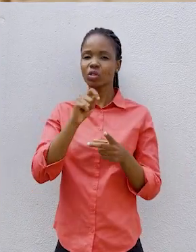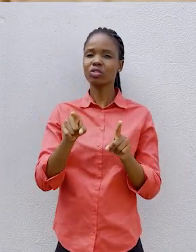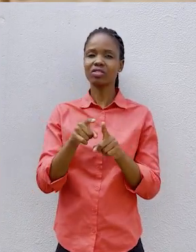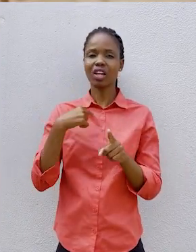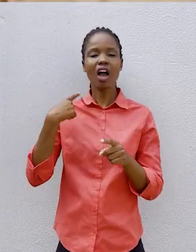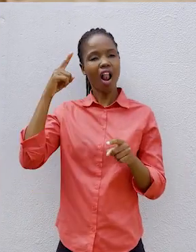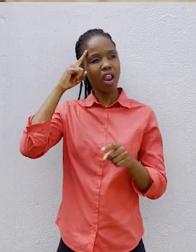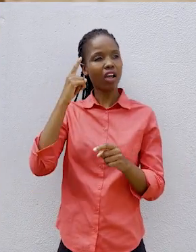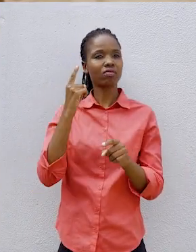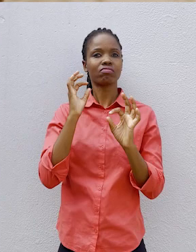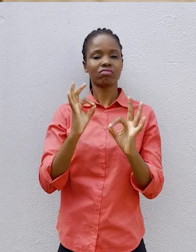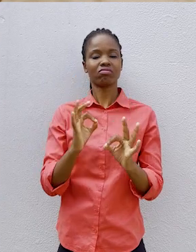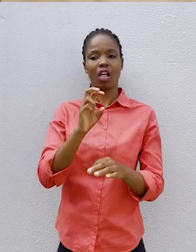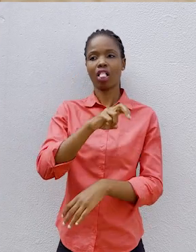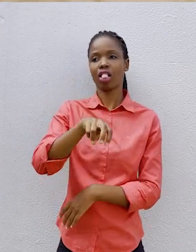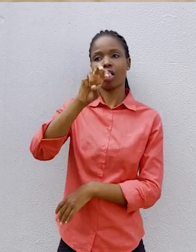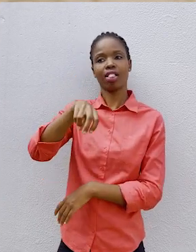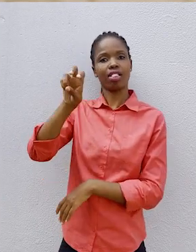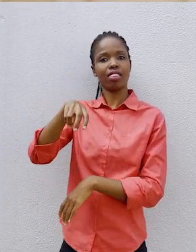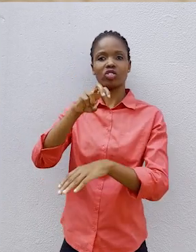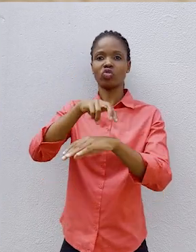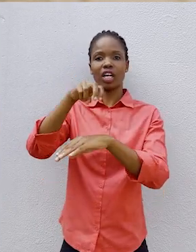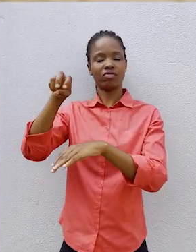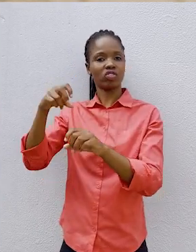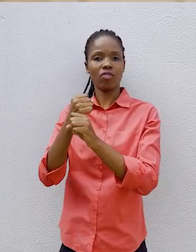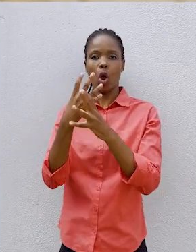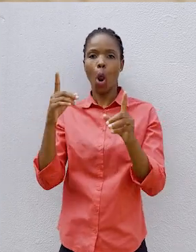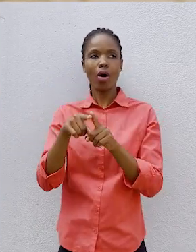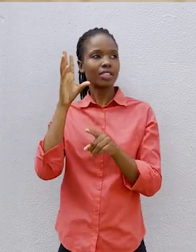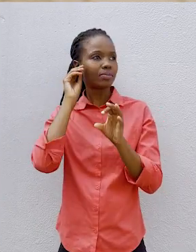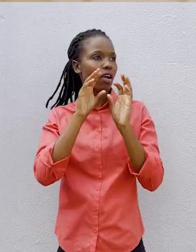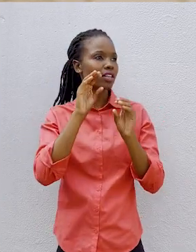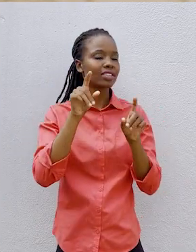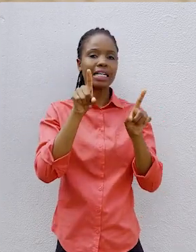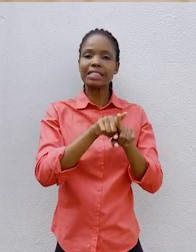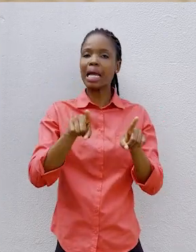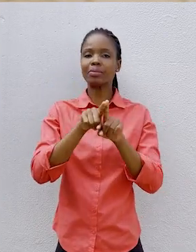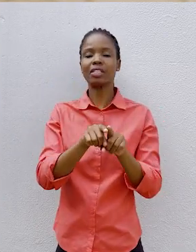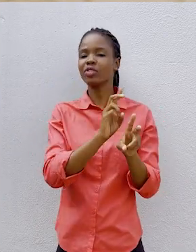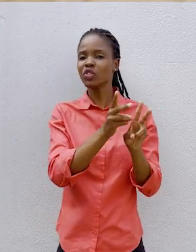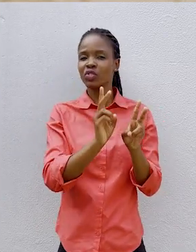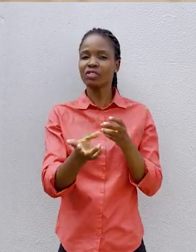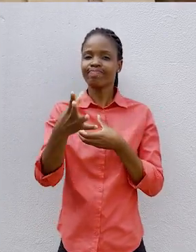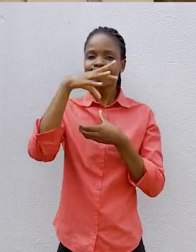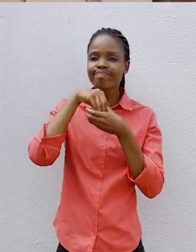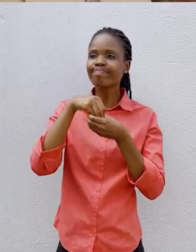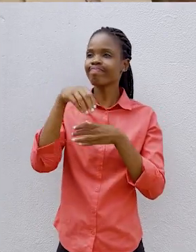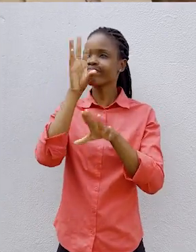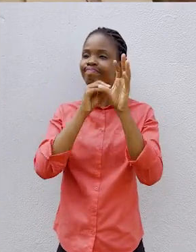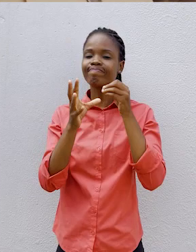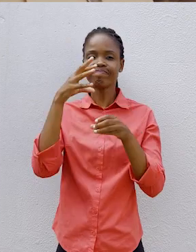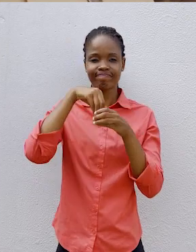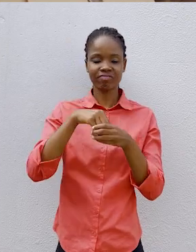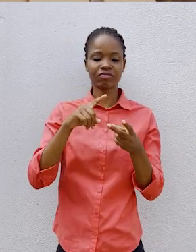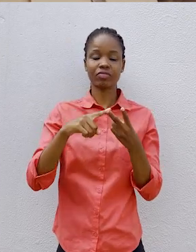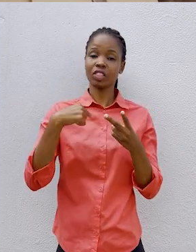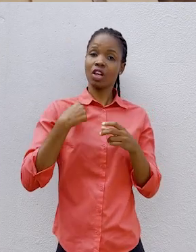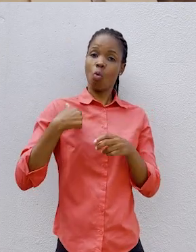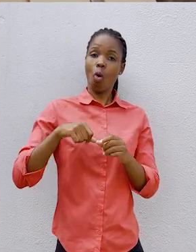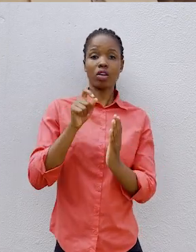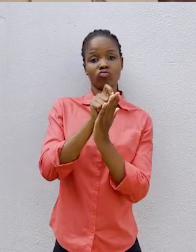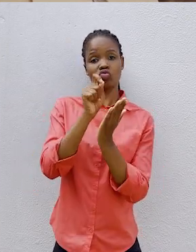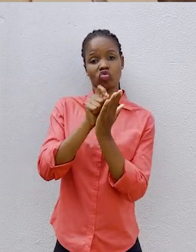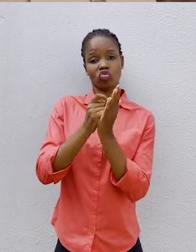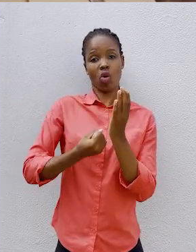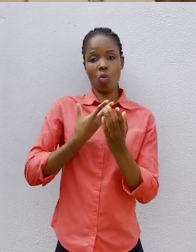somewhat of a nomadic like energy, so I like to kind of travel, experience new things, incorporate new things. I would definitely want to be